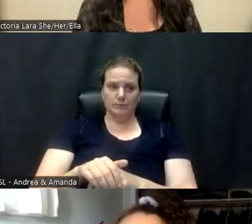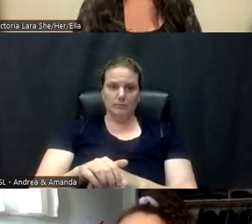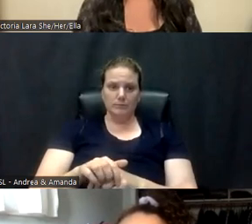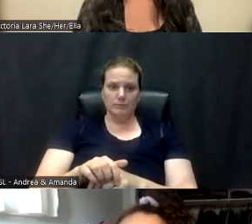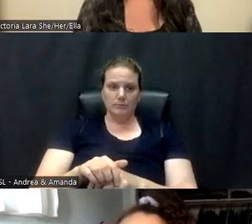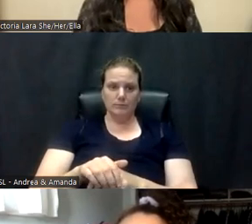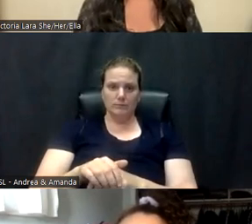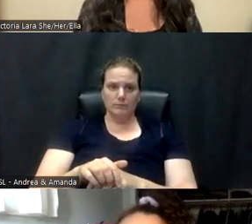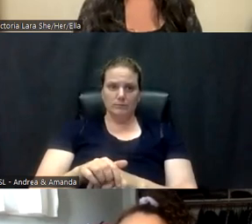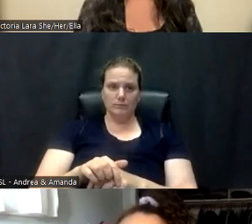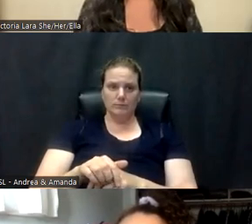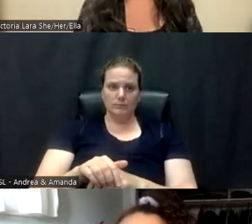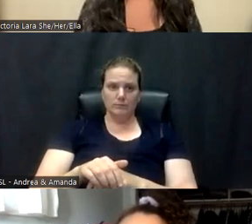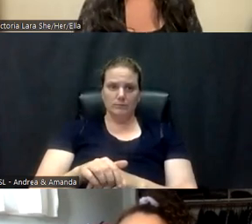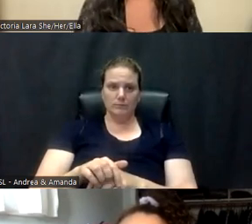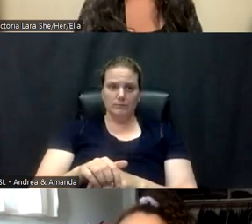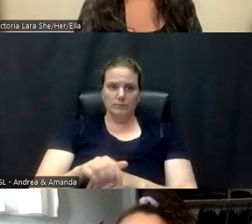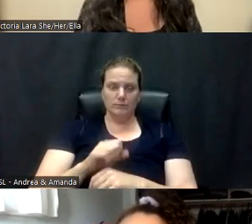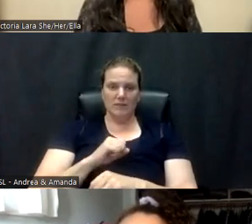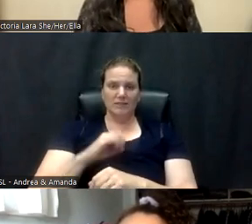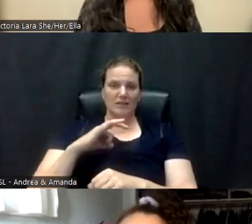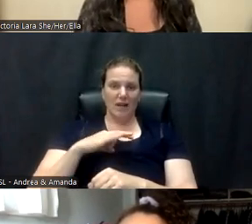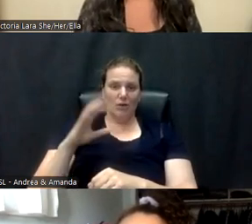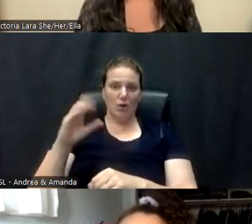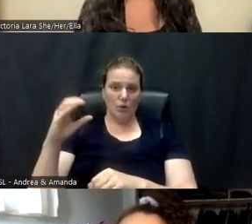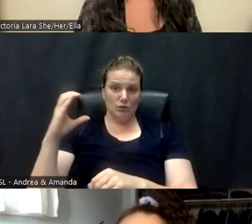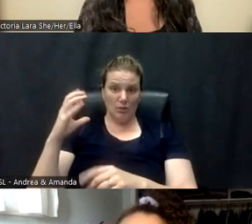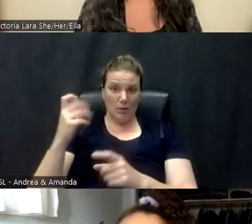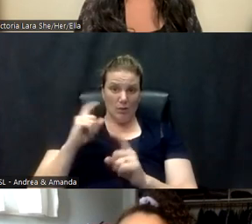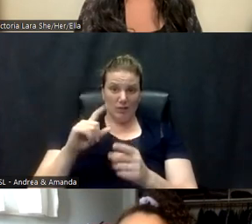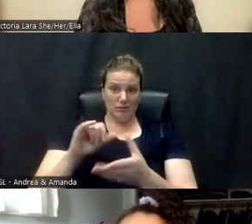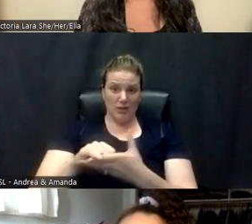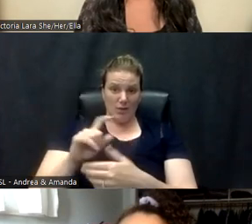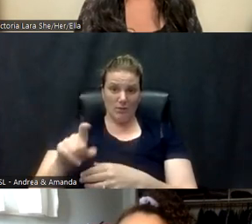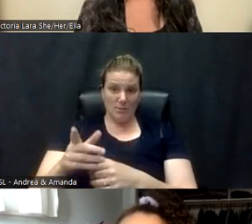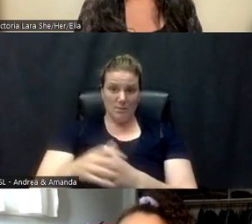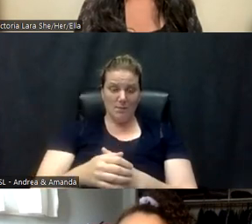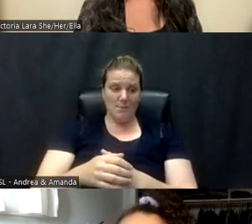either the staff or the co-chairs want to answer that question?